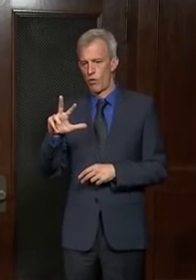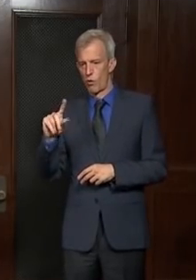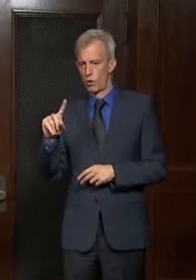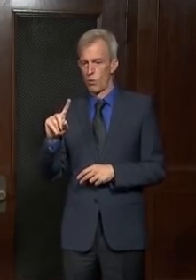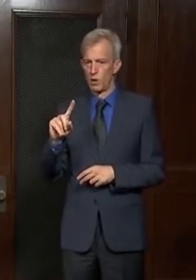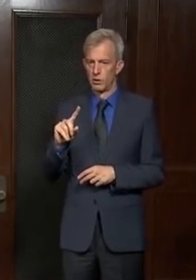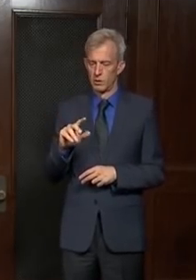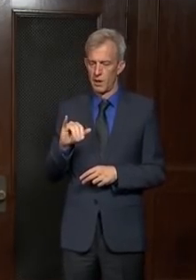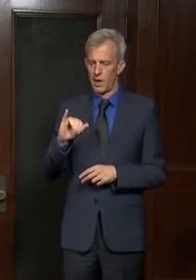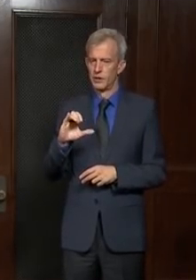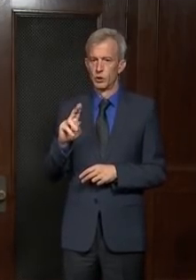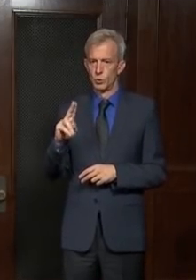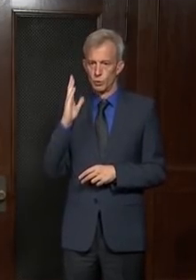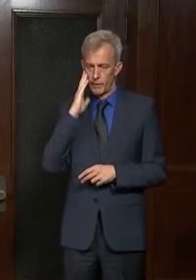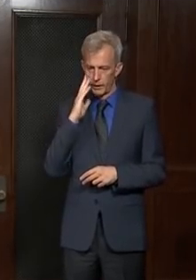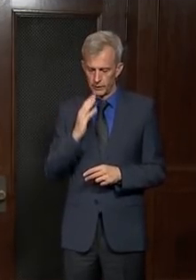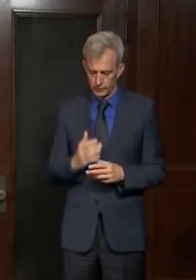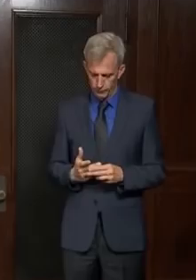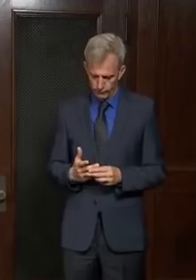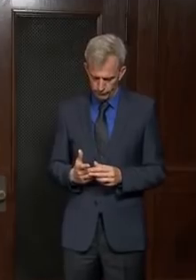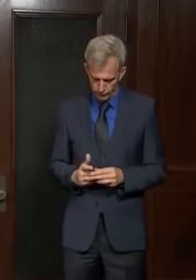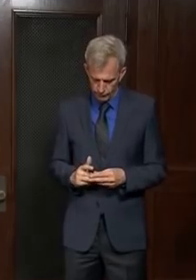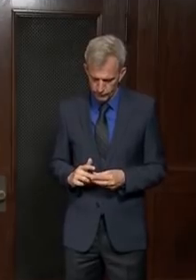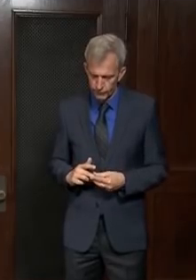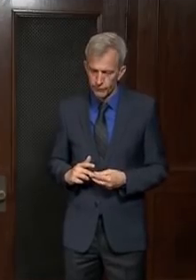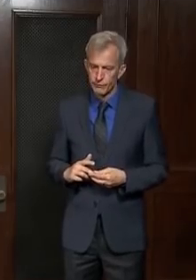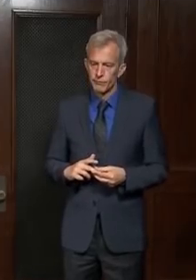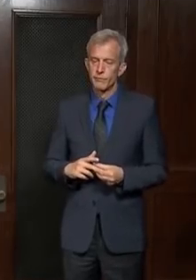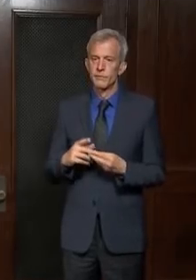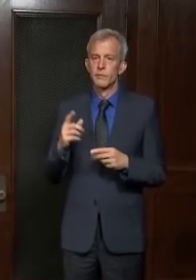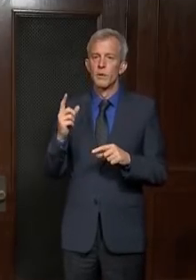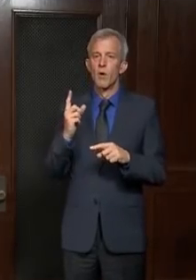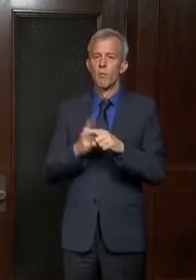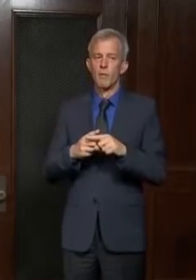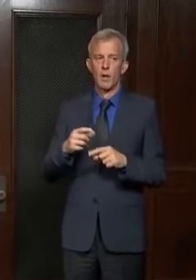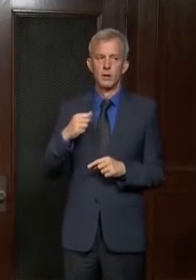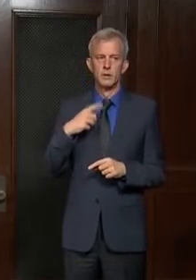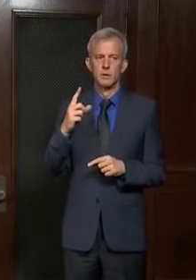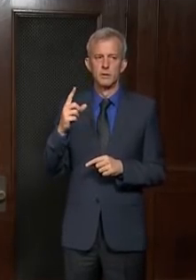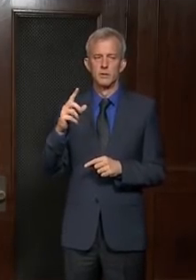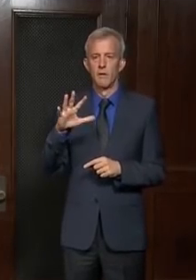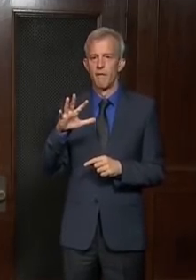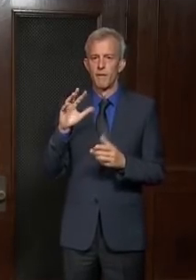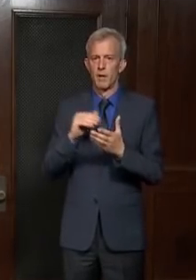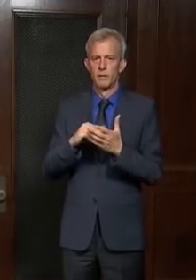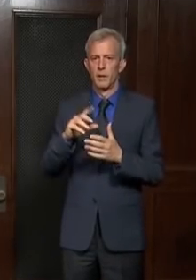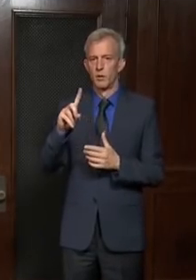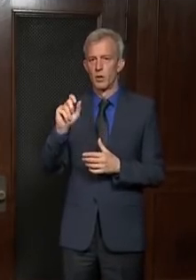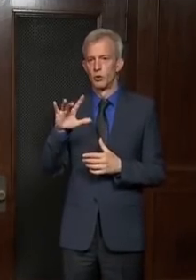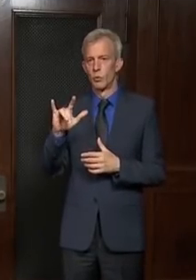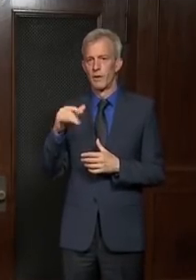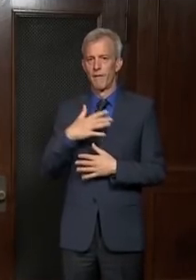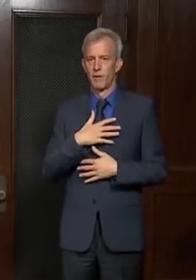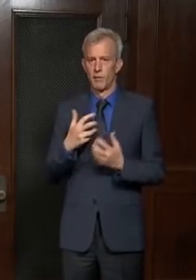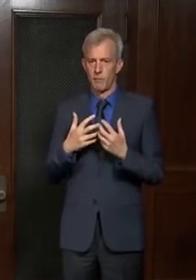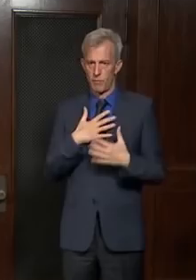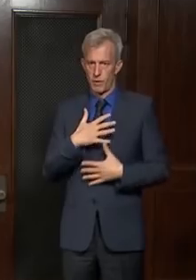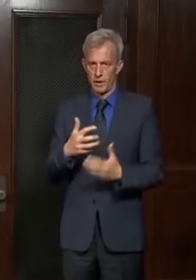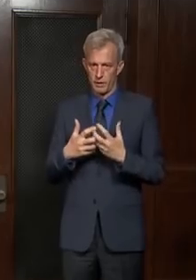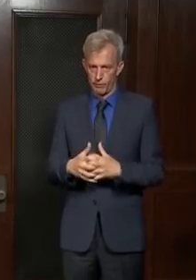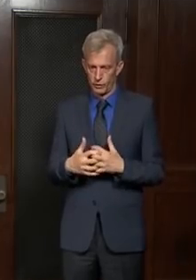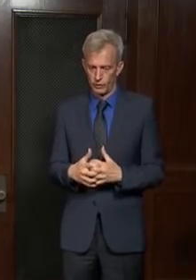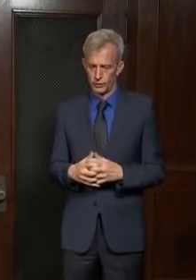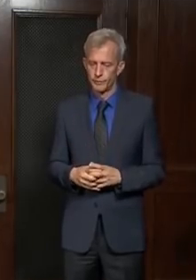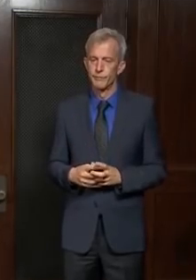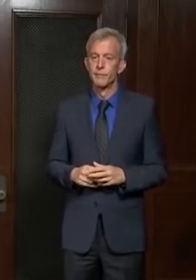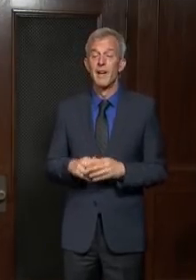inventory of 1,025 available ventilators. Excuse me. Testing is absolutely critical to our ability